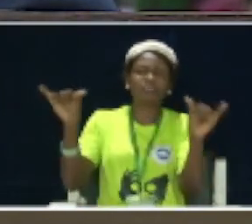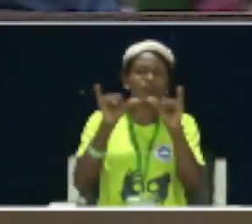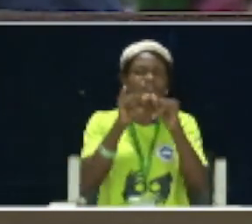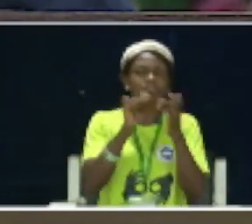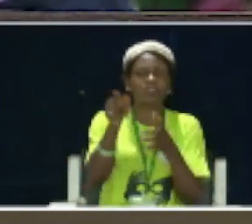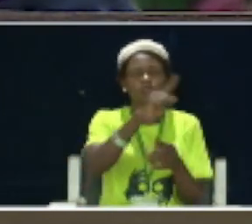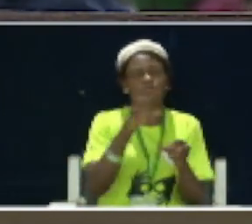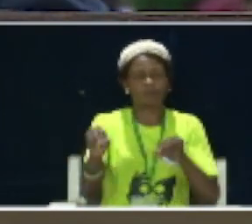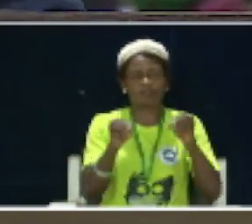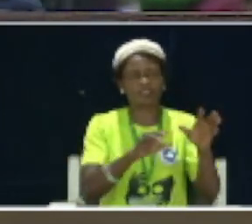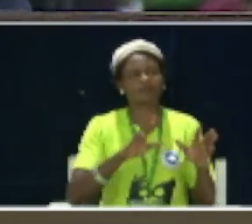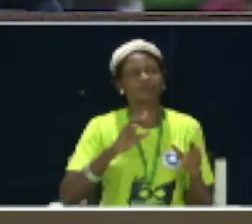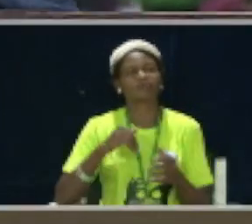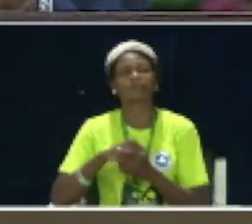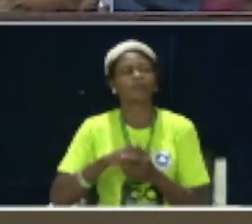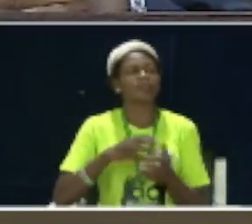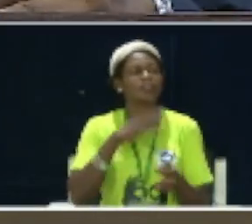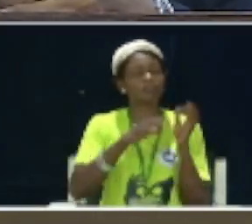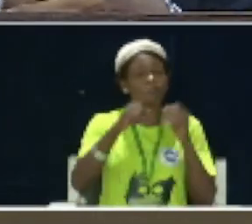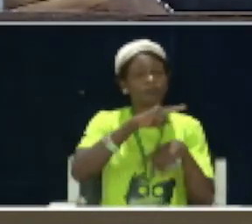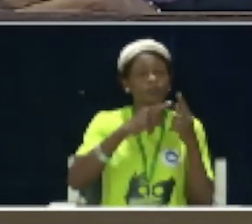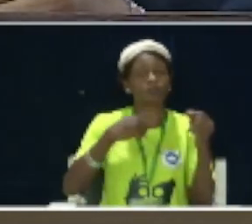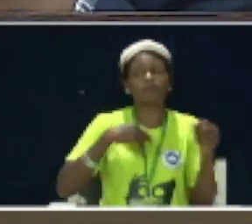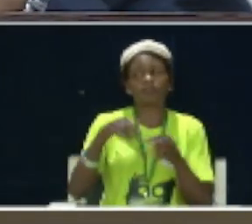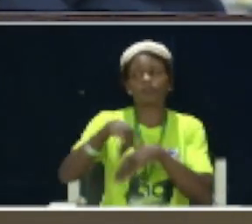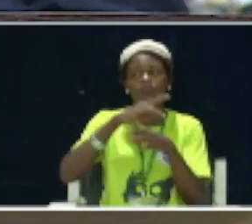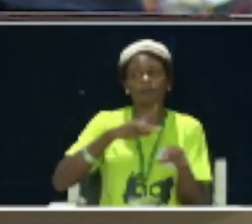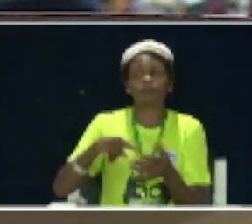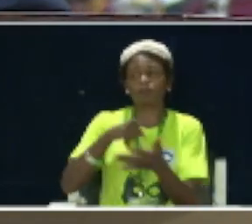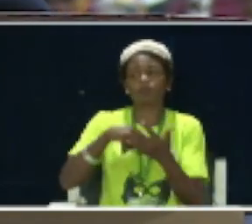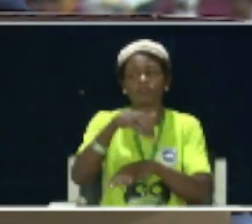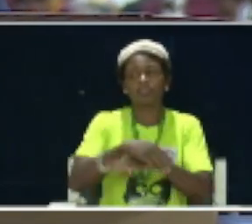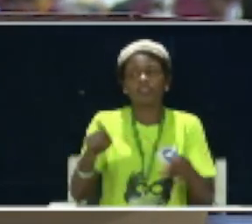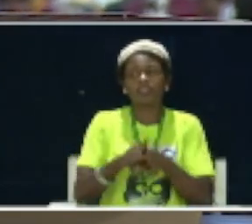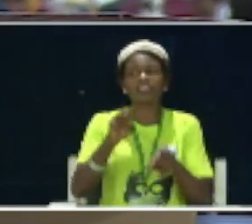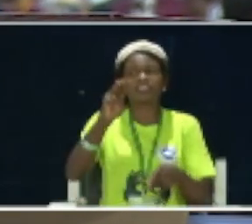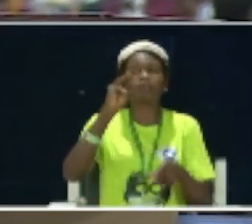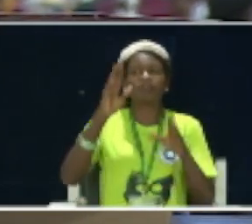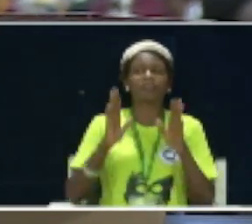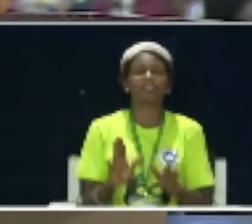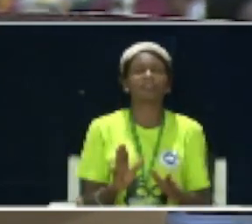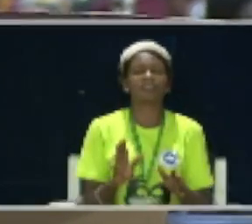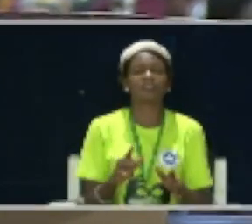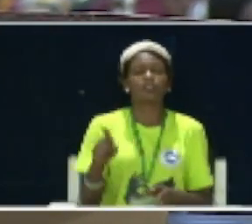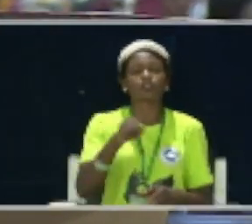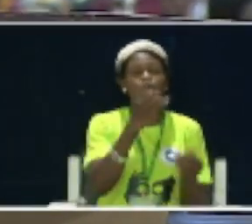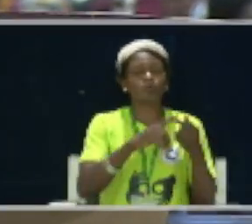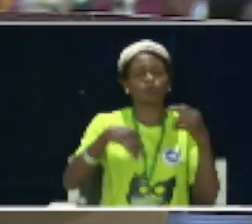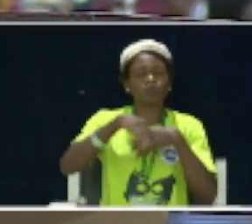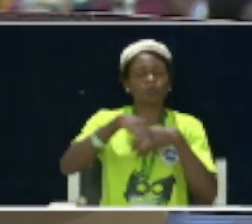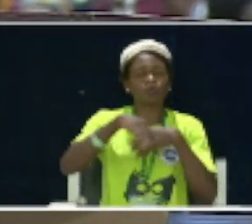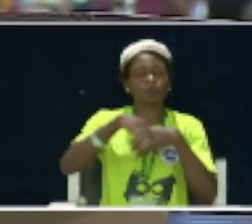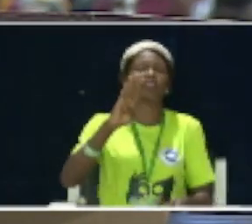set. And if you have an overflow tonight as a millionaire, you want to